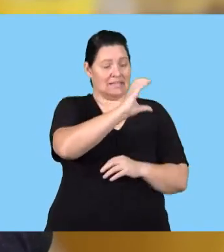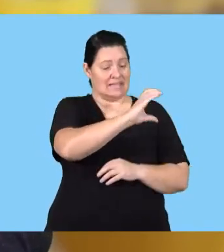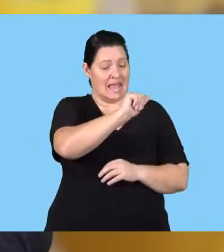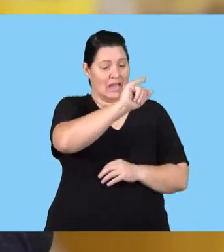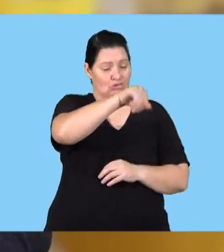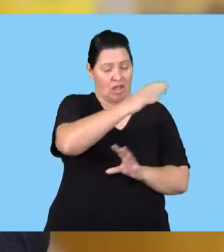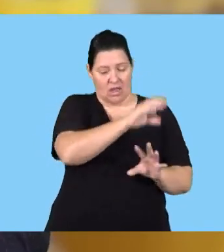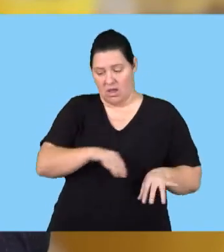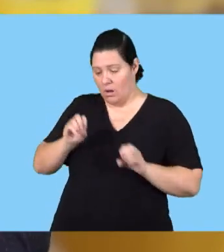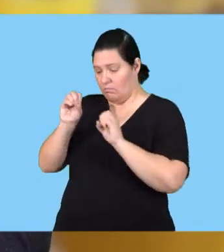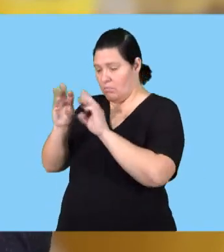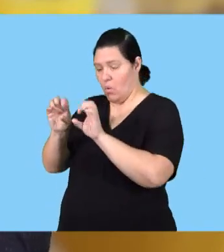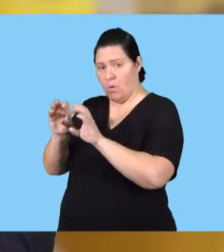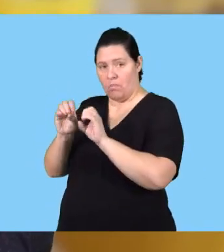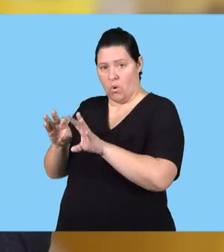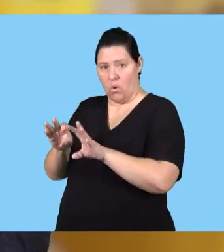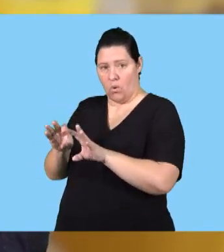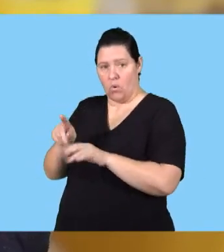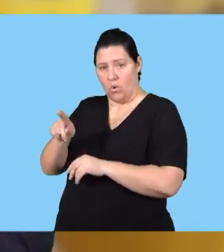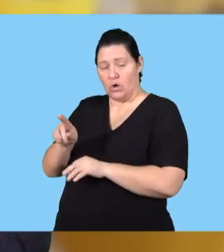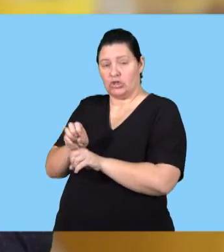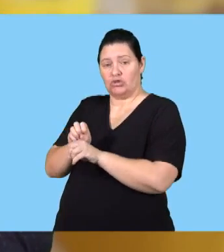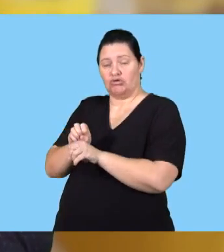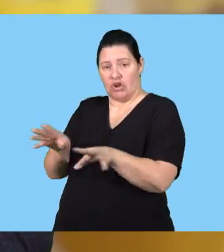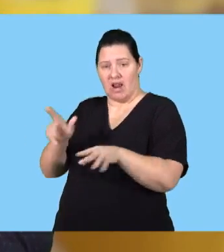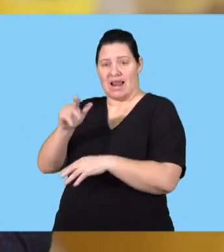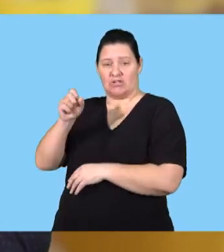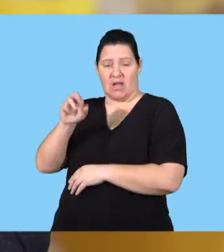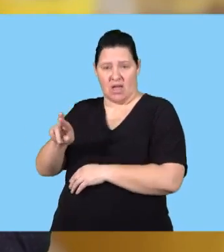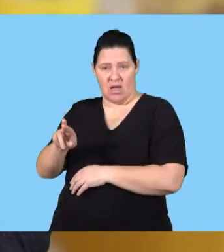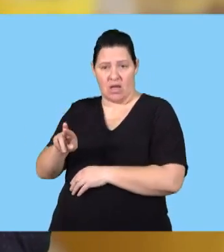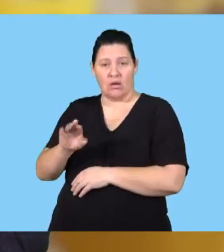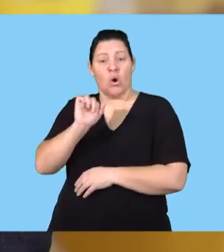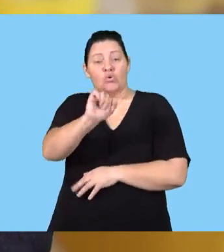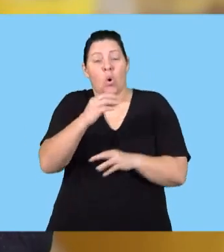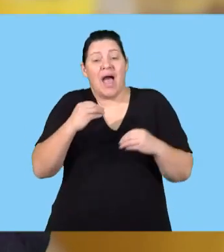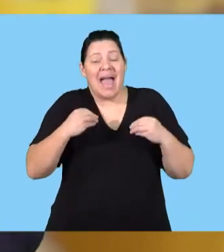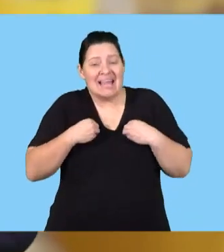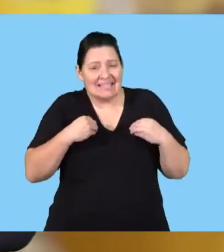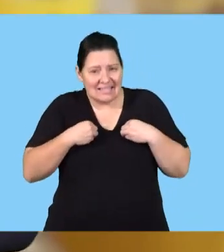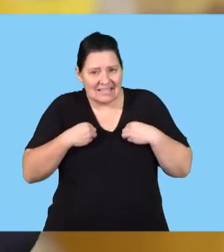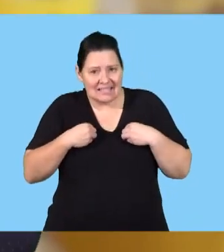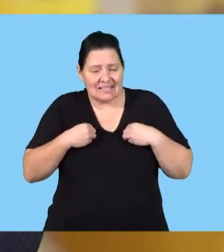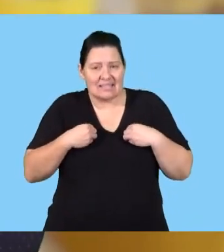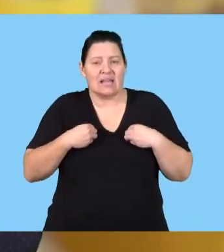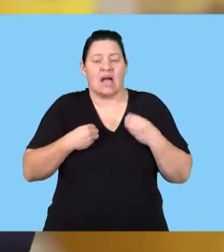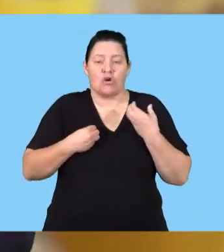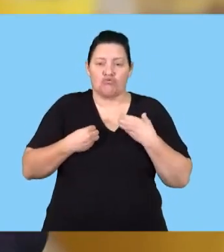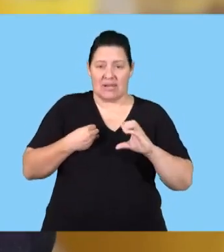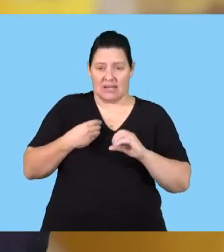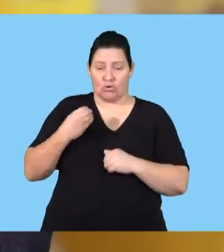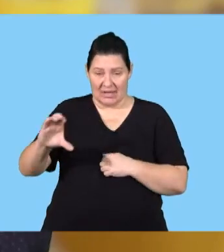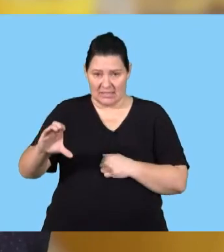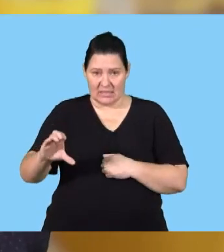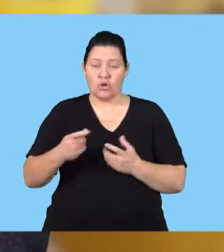CAJ and you are posting in the general ledger, your assets you're going to credit,